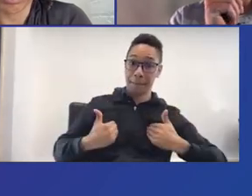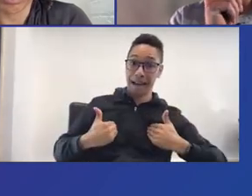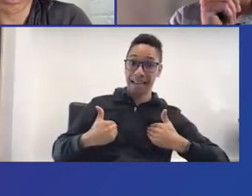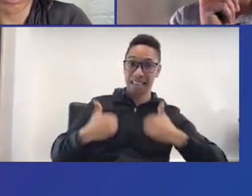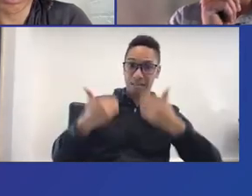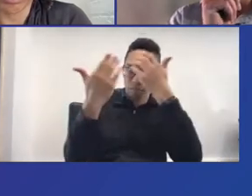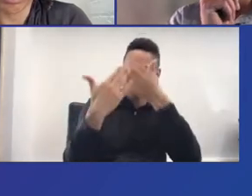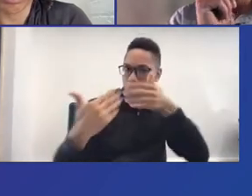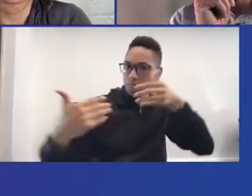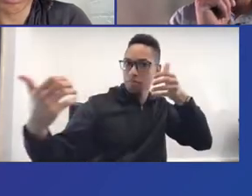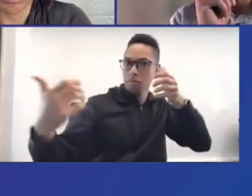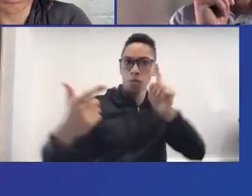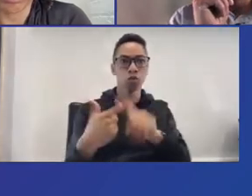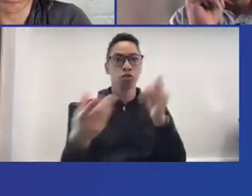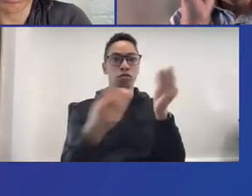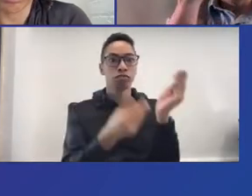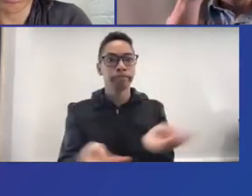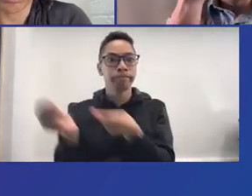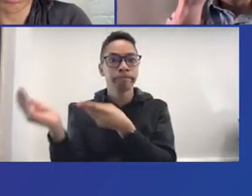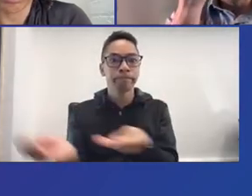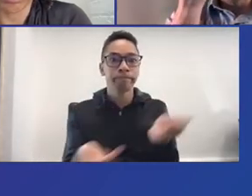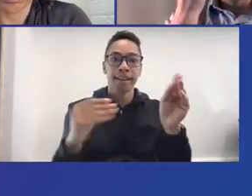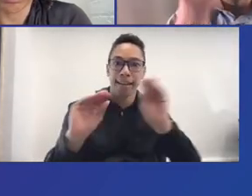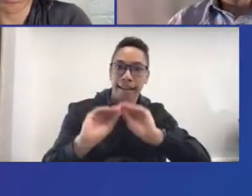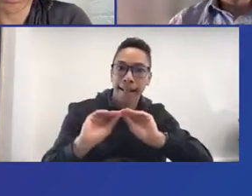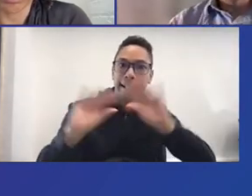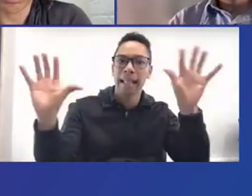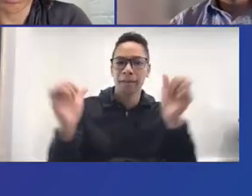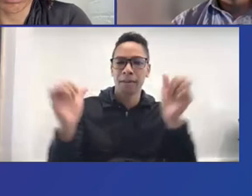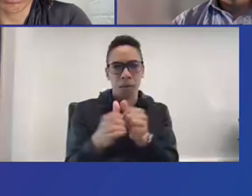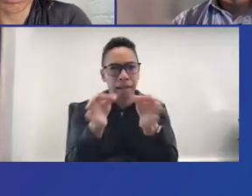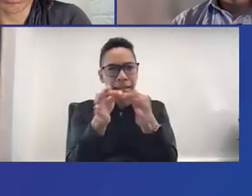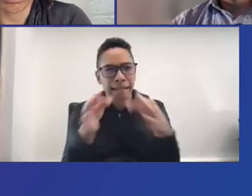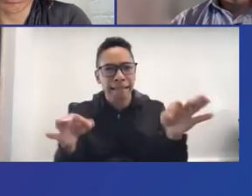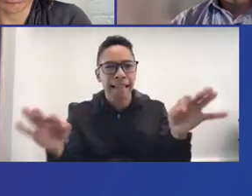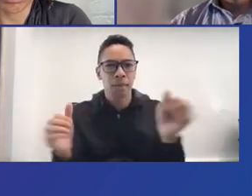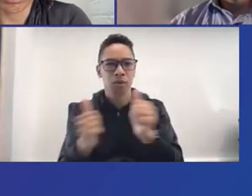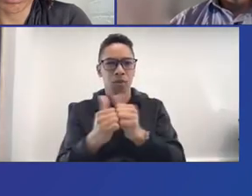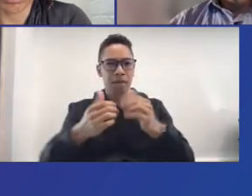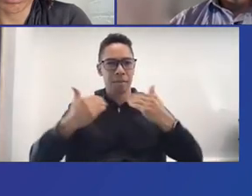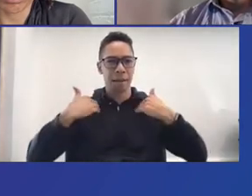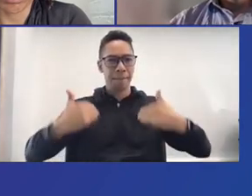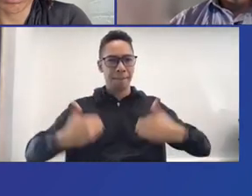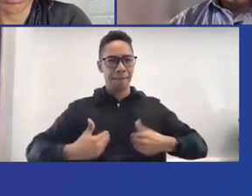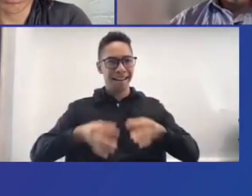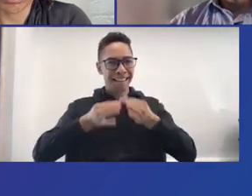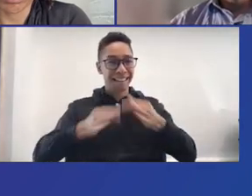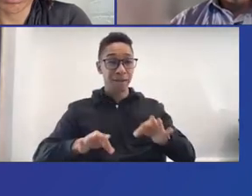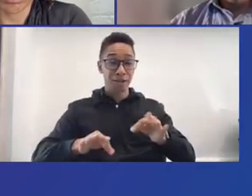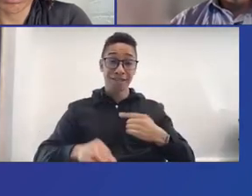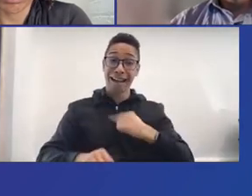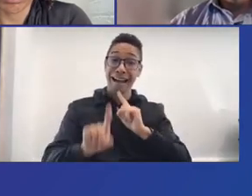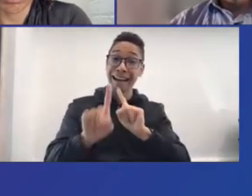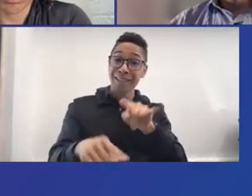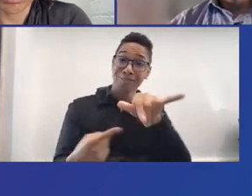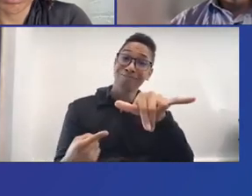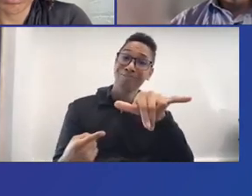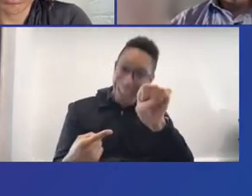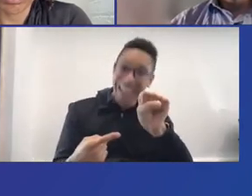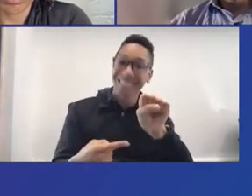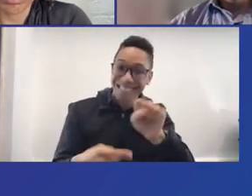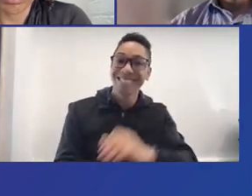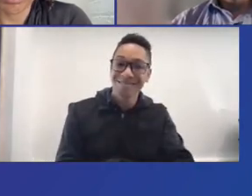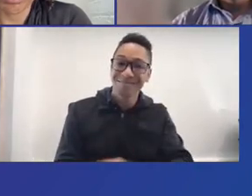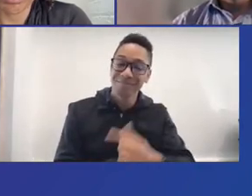able to facilitate clarity with the language of my body? And I say, yes, I'm working